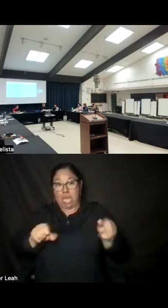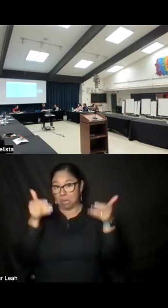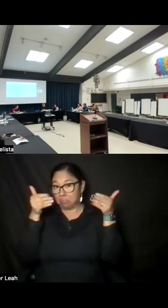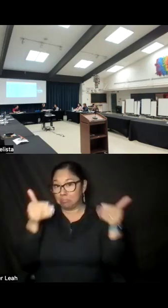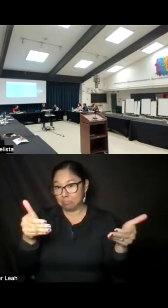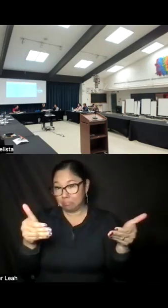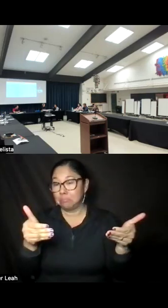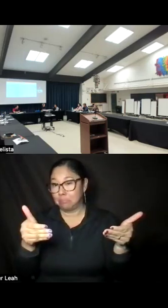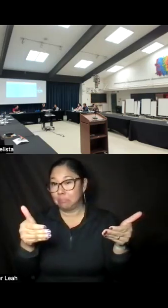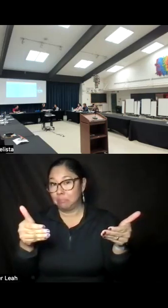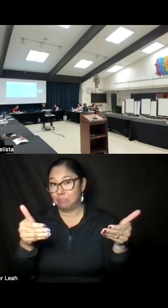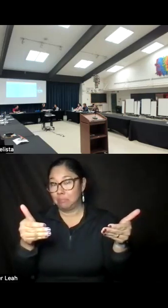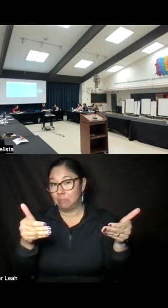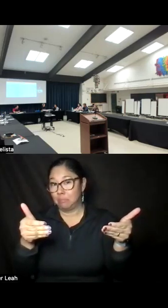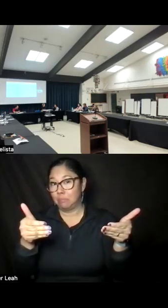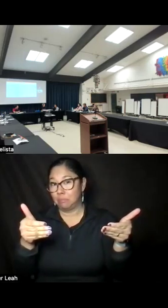then be our